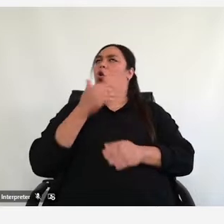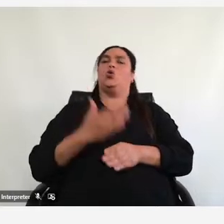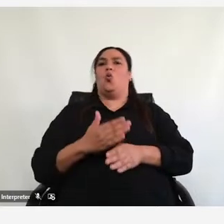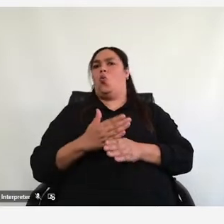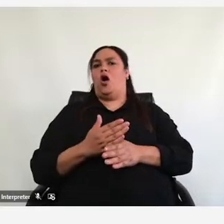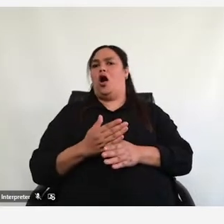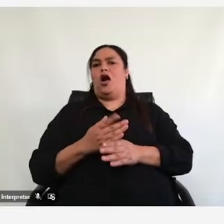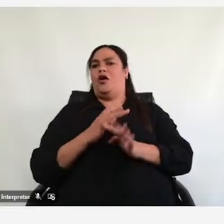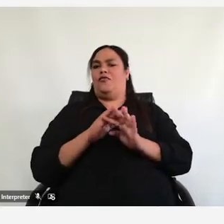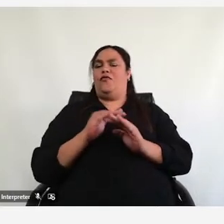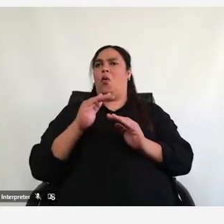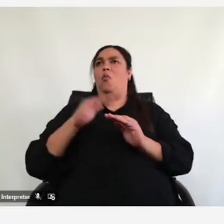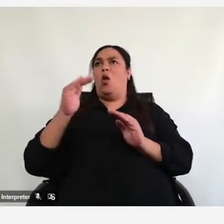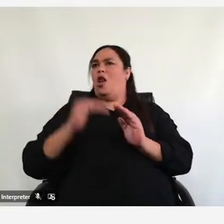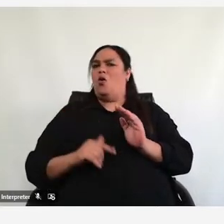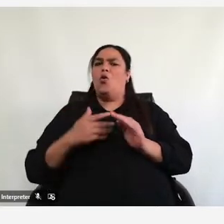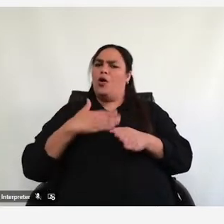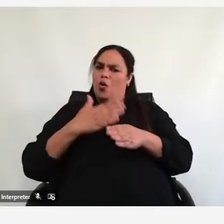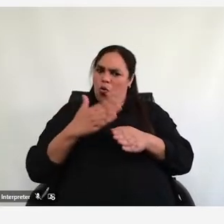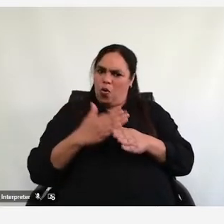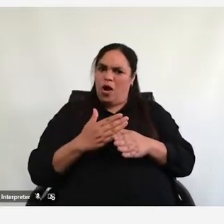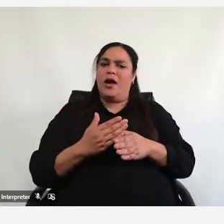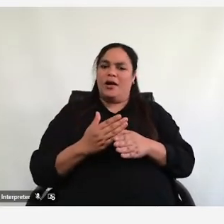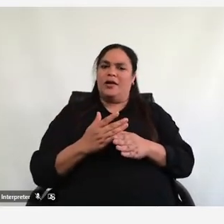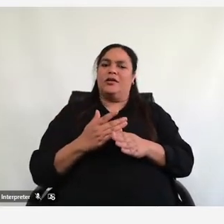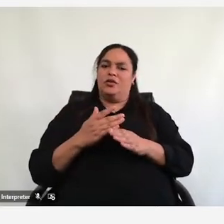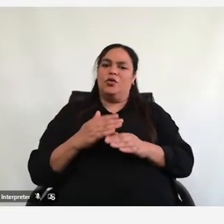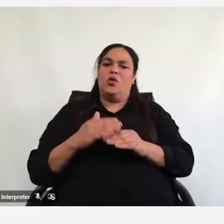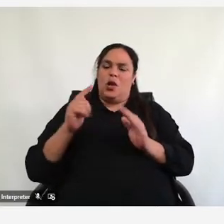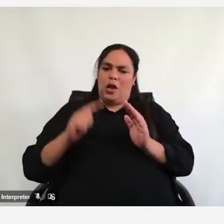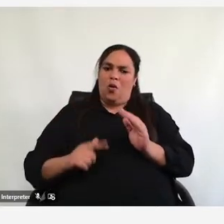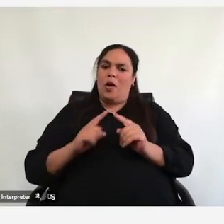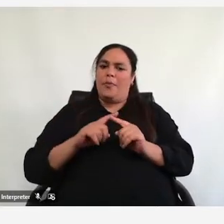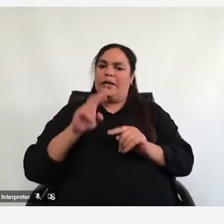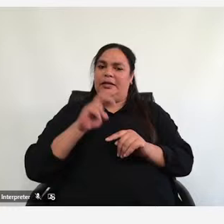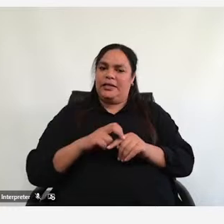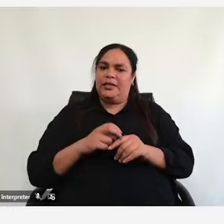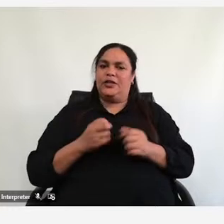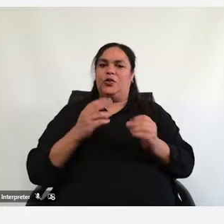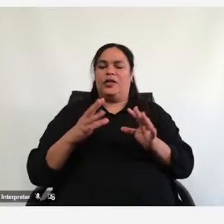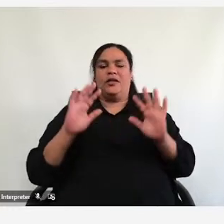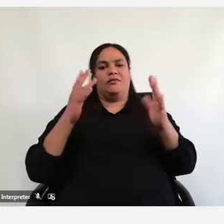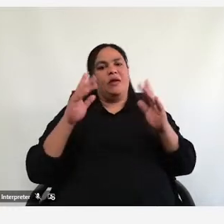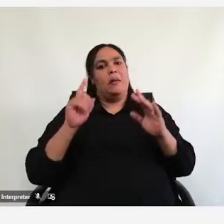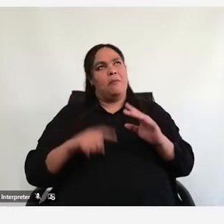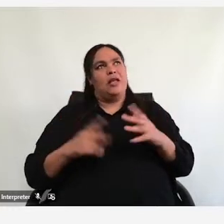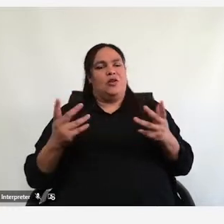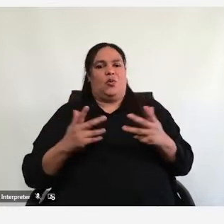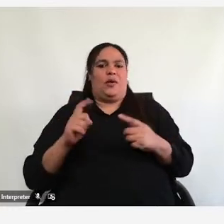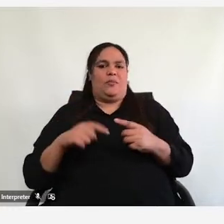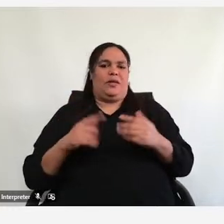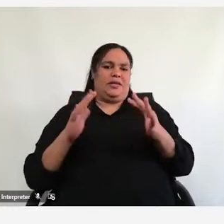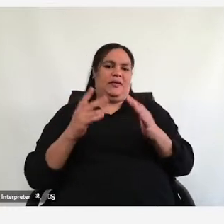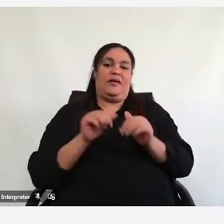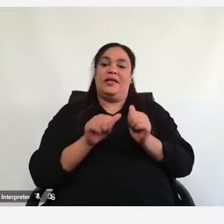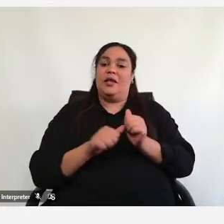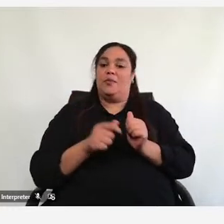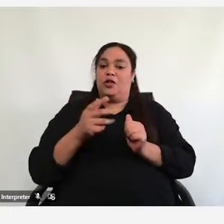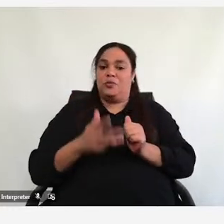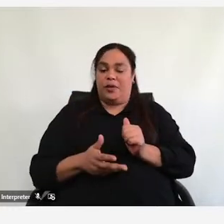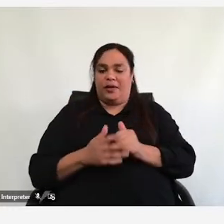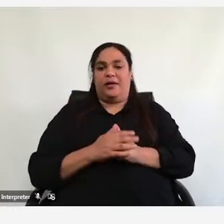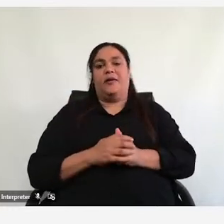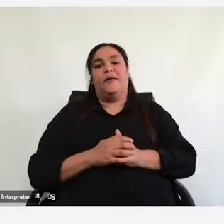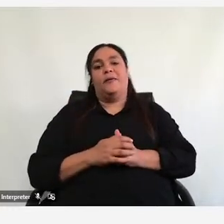get it even lower. We are going to work to get it even lower, but we need to also give credit where credit is due. Deputy Speaker, in terms